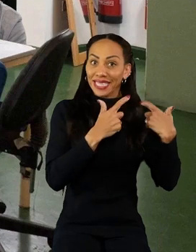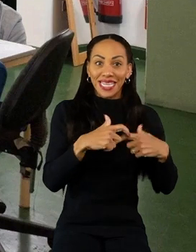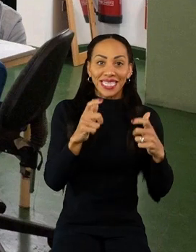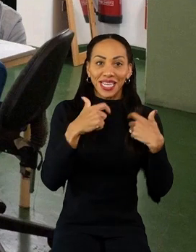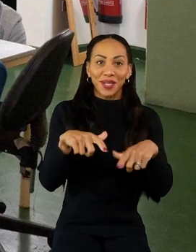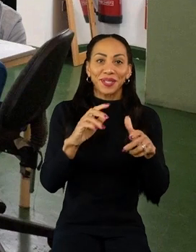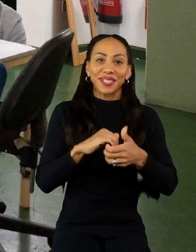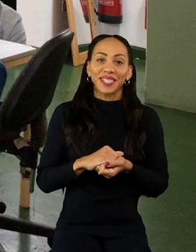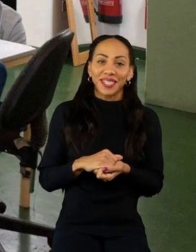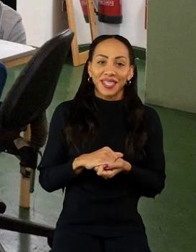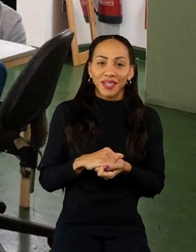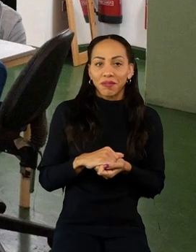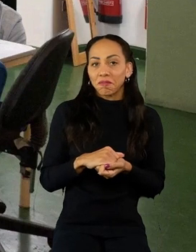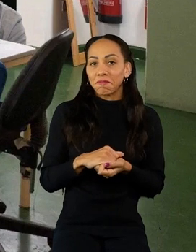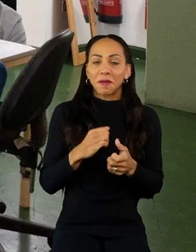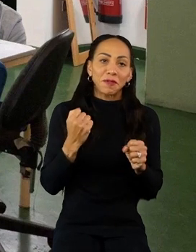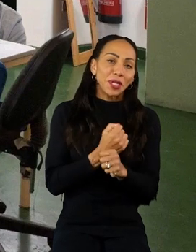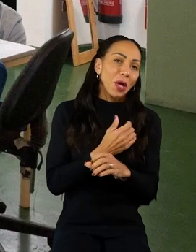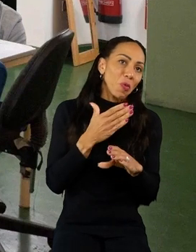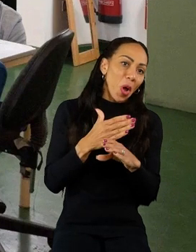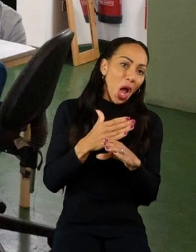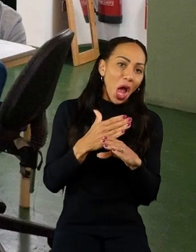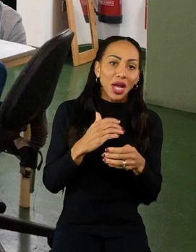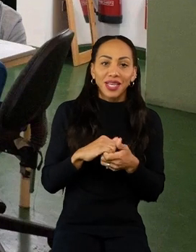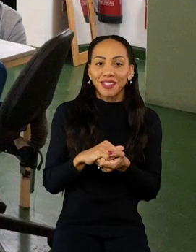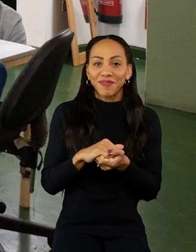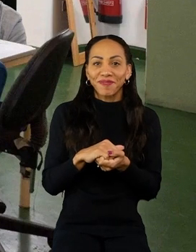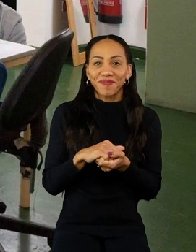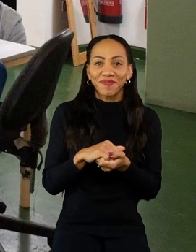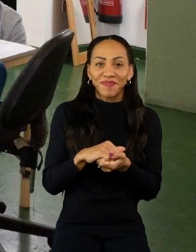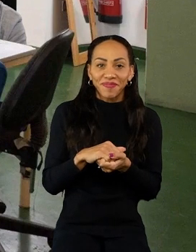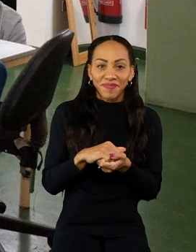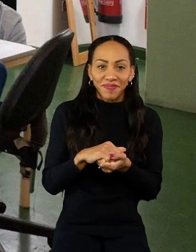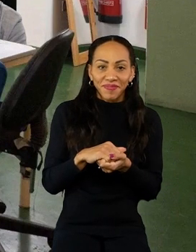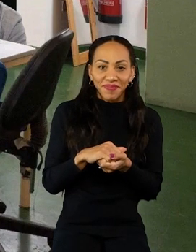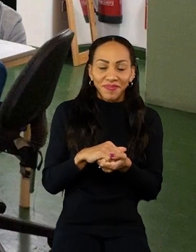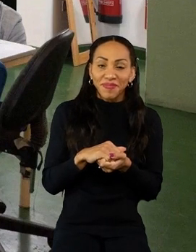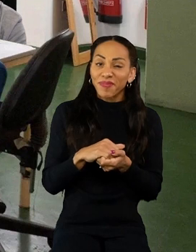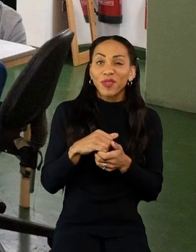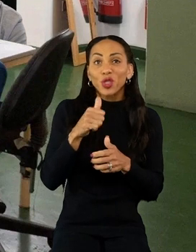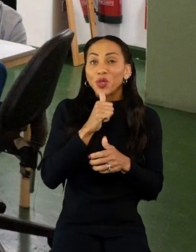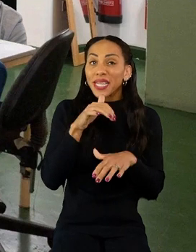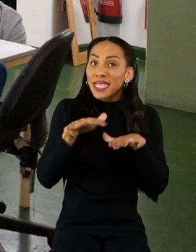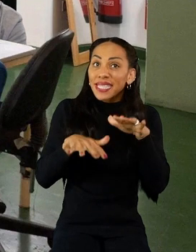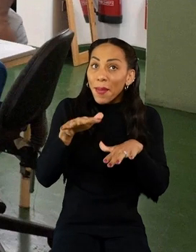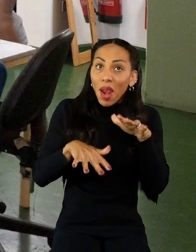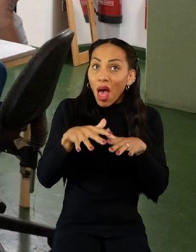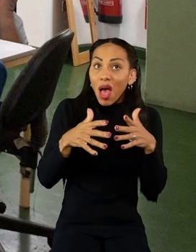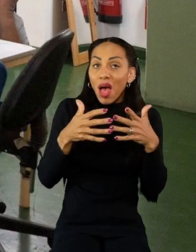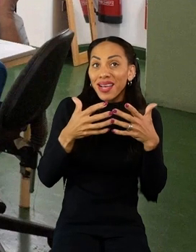interests began, and they continue. I just wanted to share another quick, back to that slide there. I've done